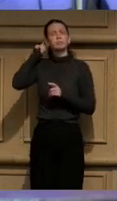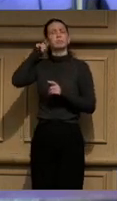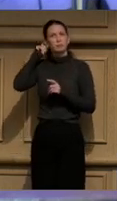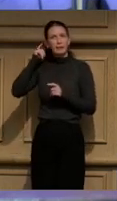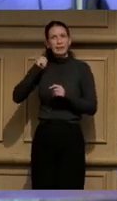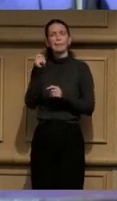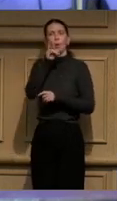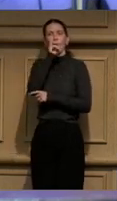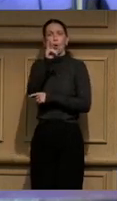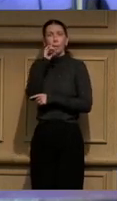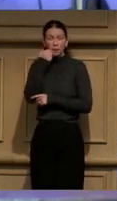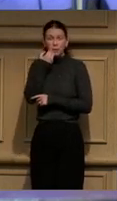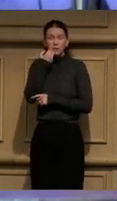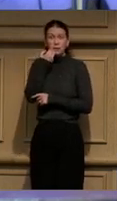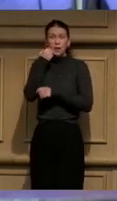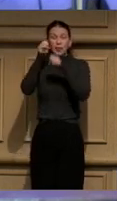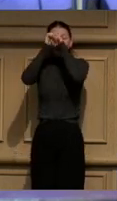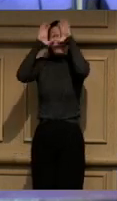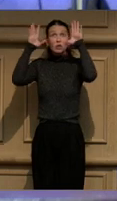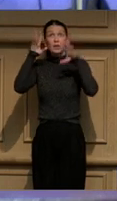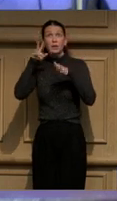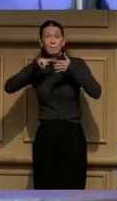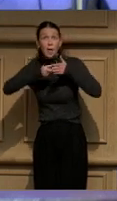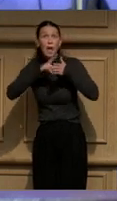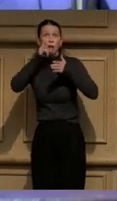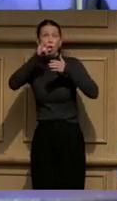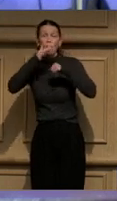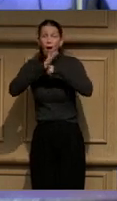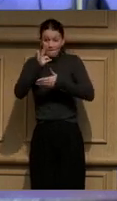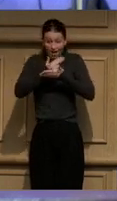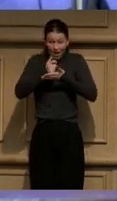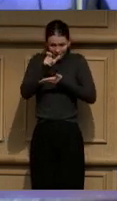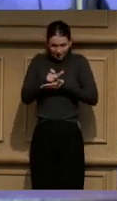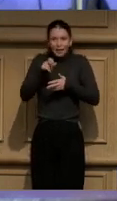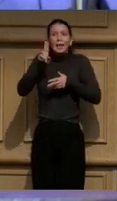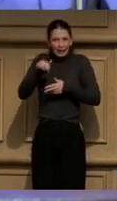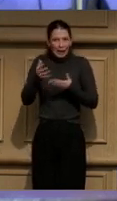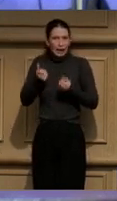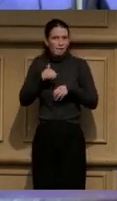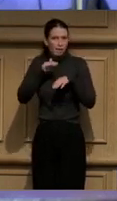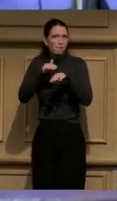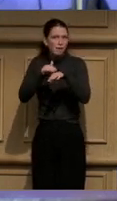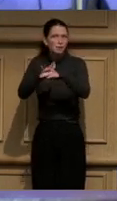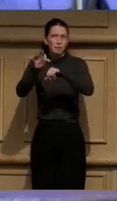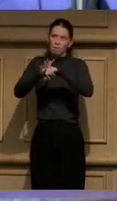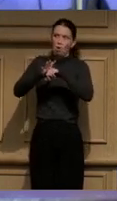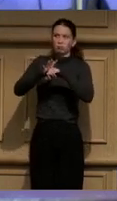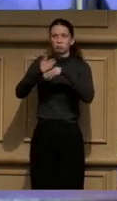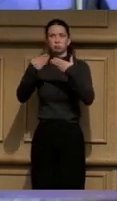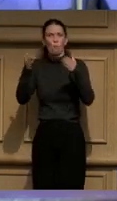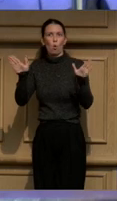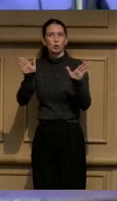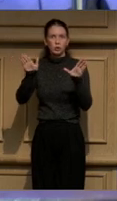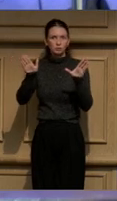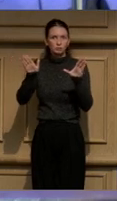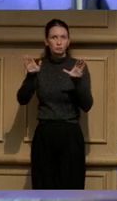can inspire these big issues that we're dealing with, even in small ways, just so that